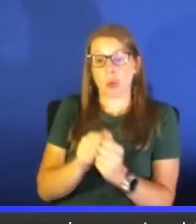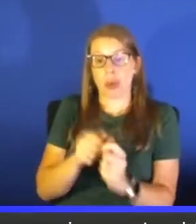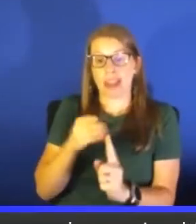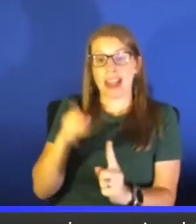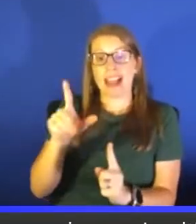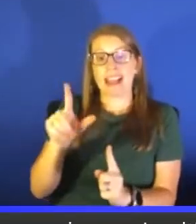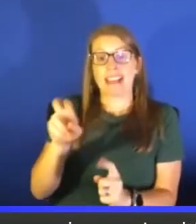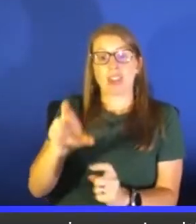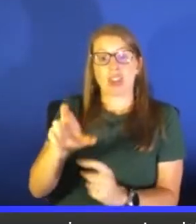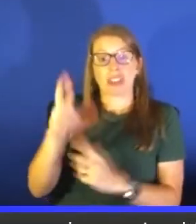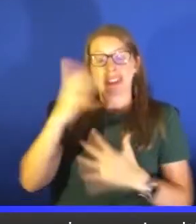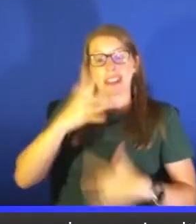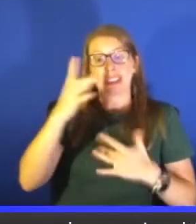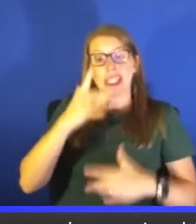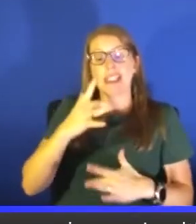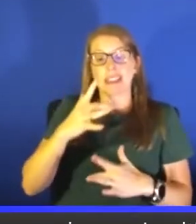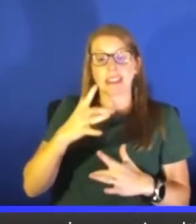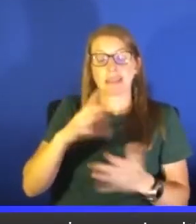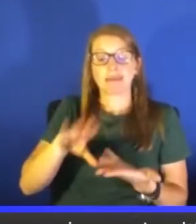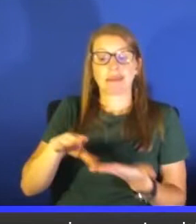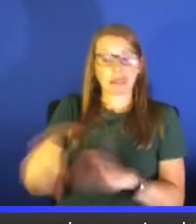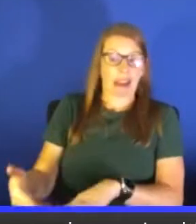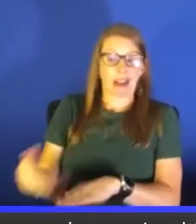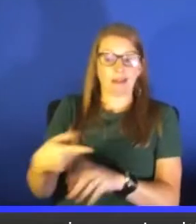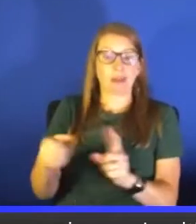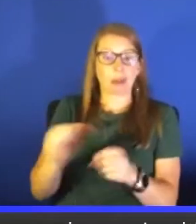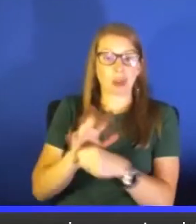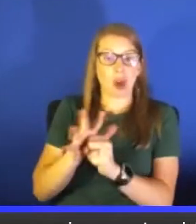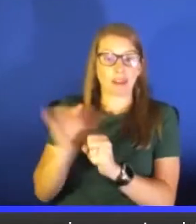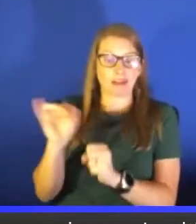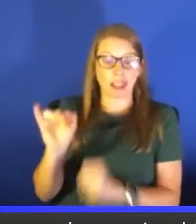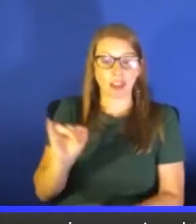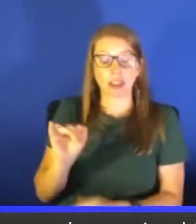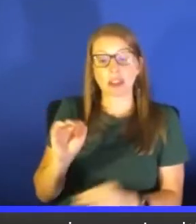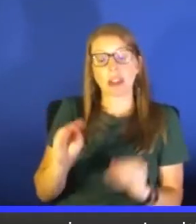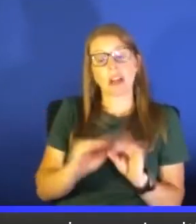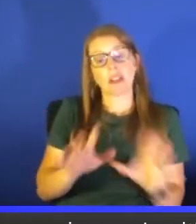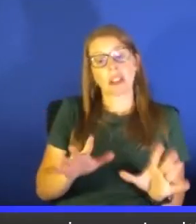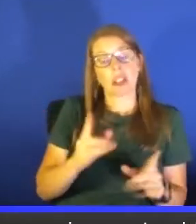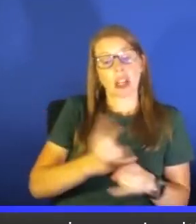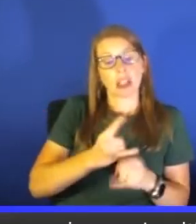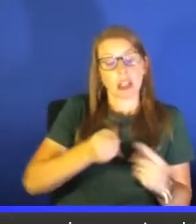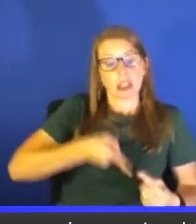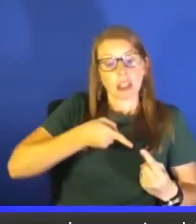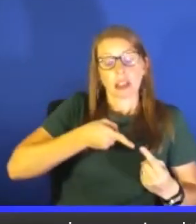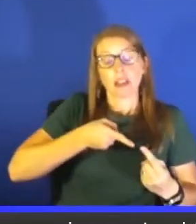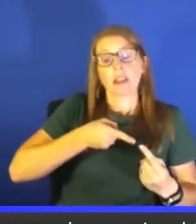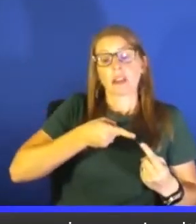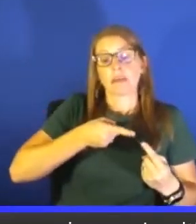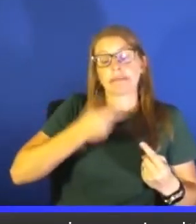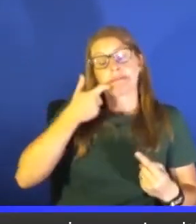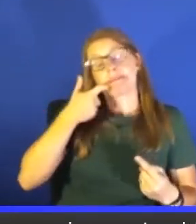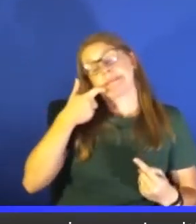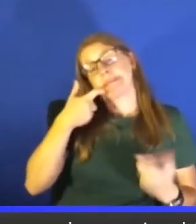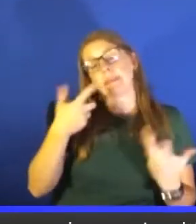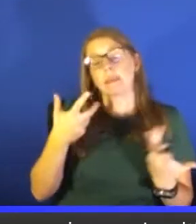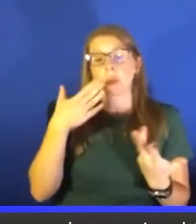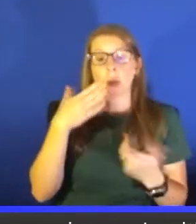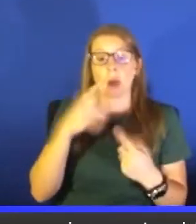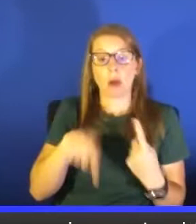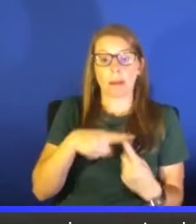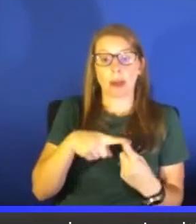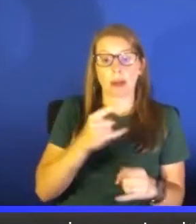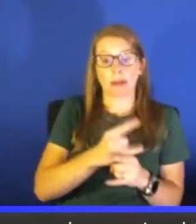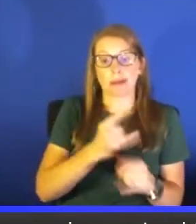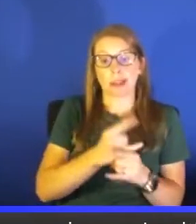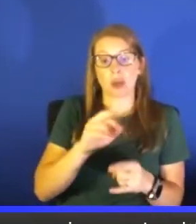COVID infection. So that's been tough. Obviously, we have a lot of patients who struggle with alcohol problems, and so we all know about alcohol rates increasing